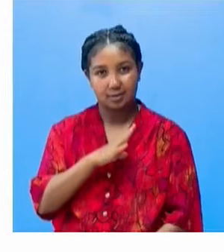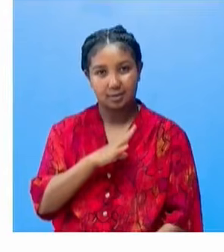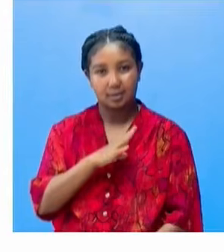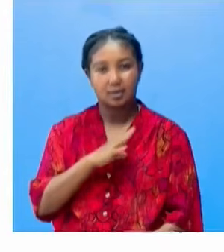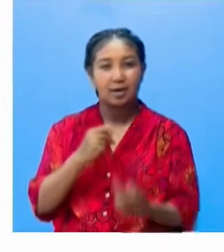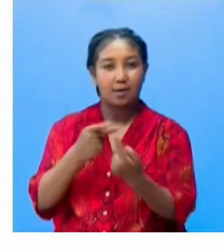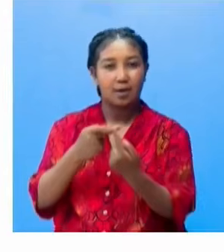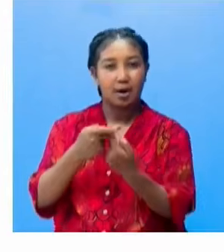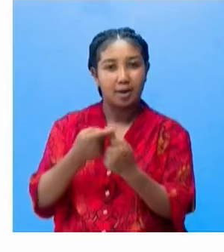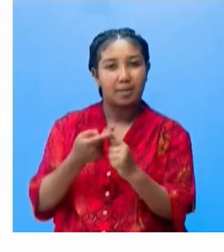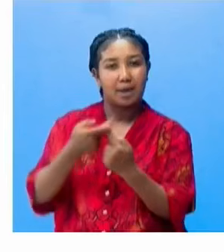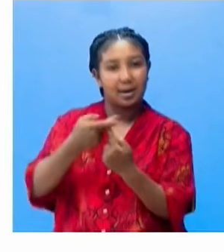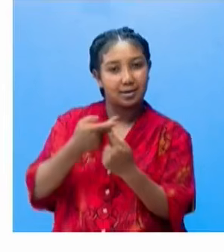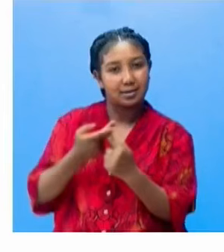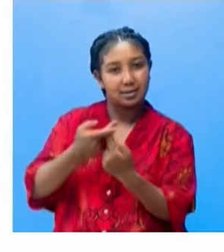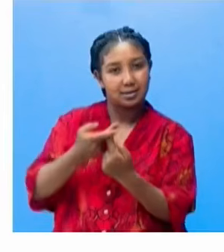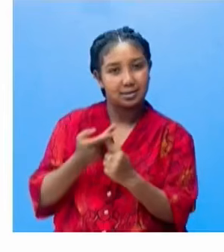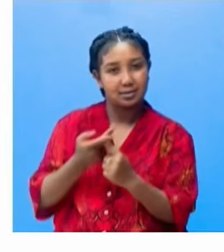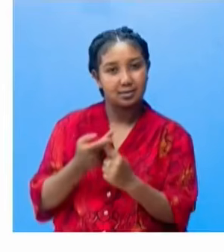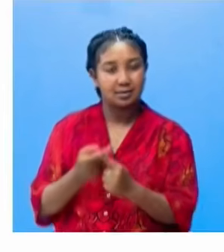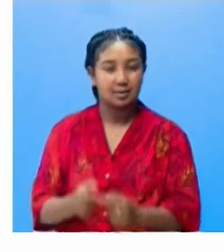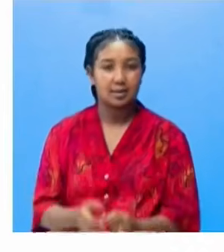repairs